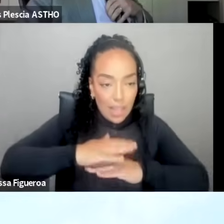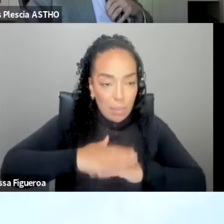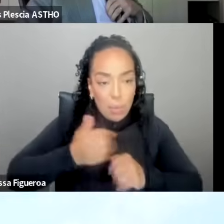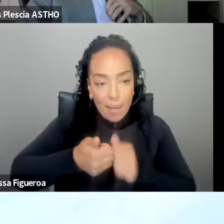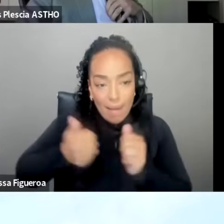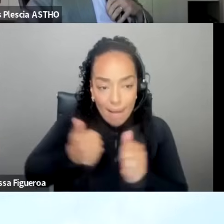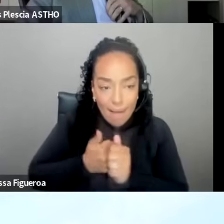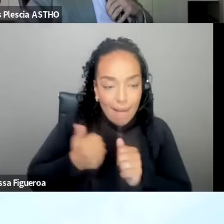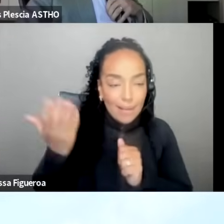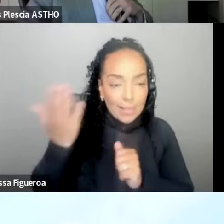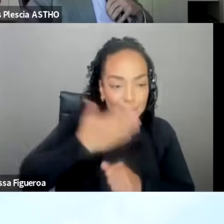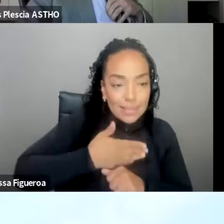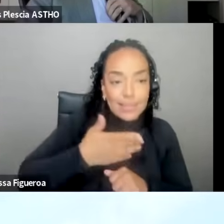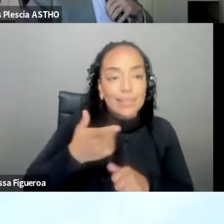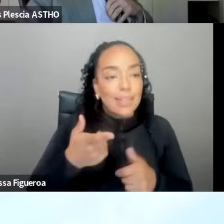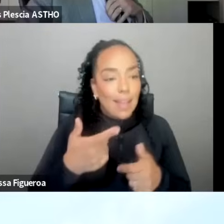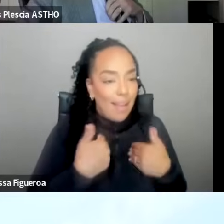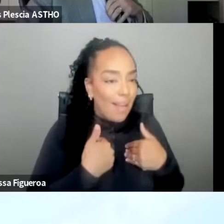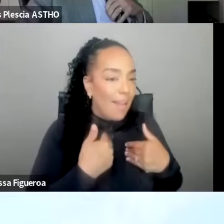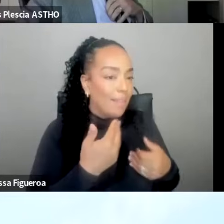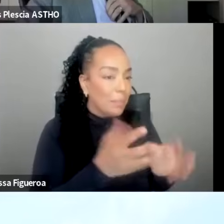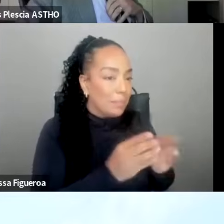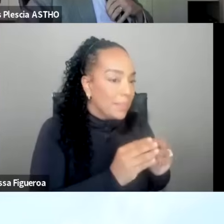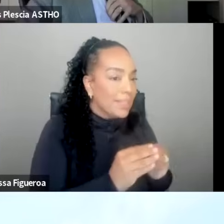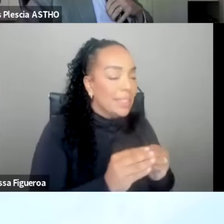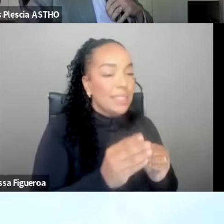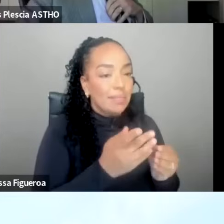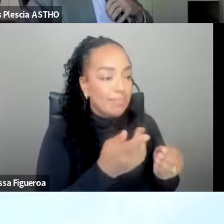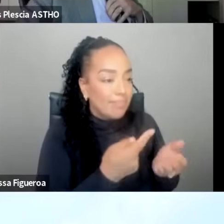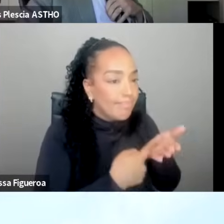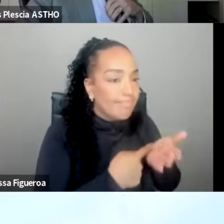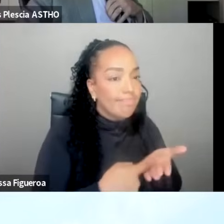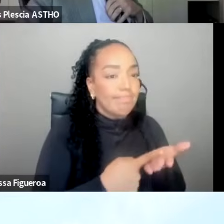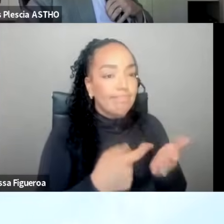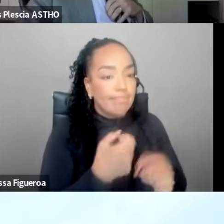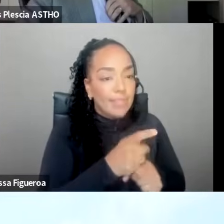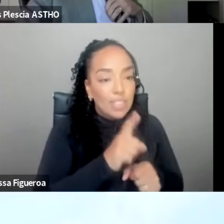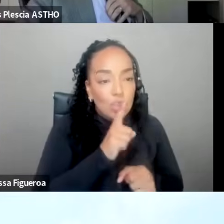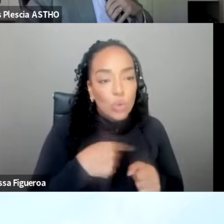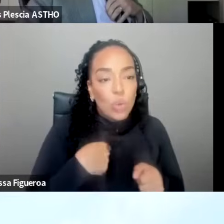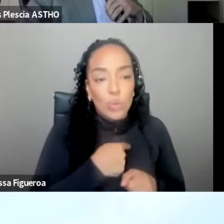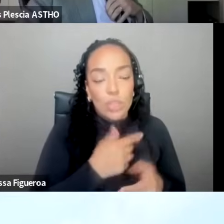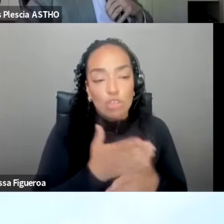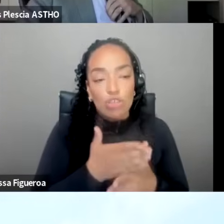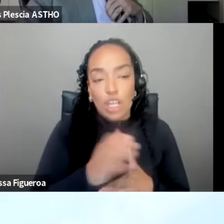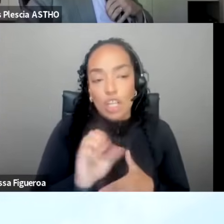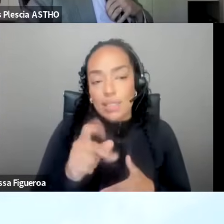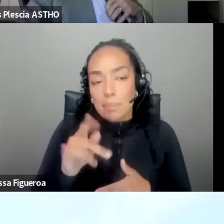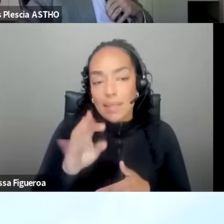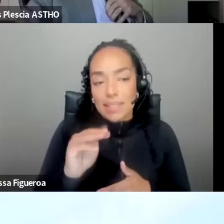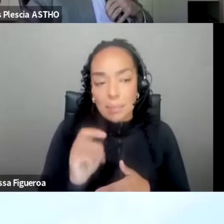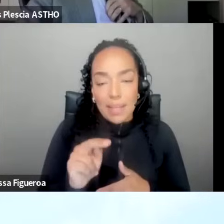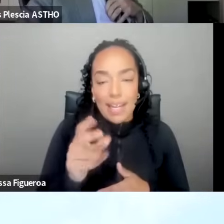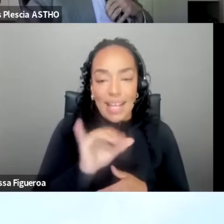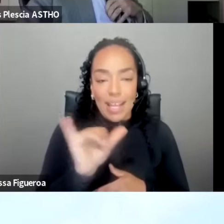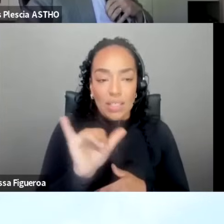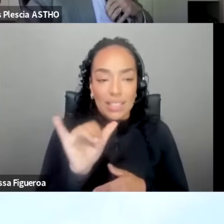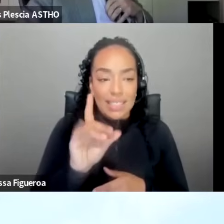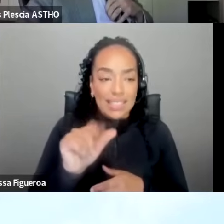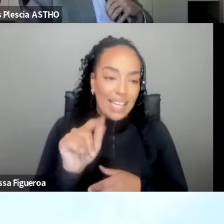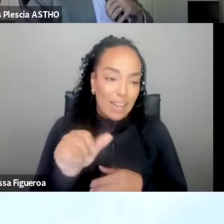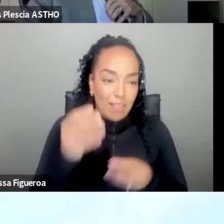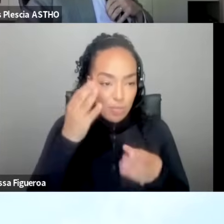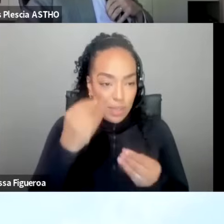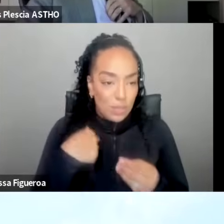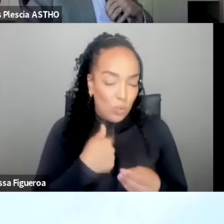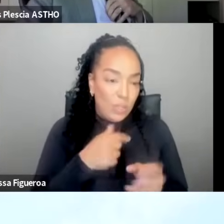So where data are being shared and making sure that we are sharing specimens as well as data and information so that we can all be